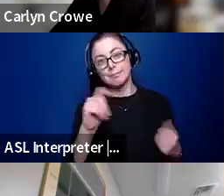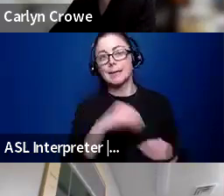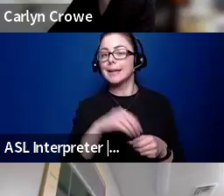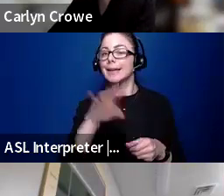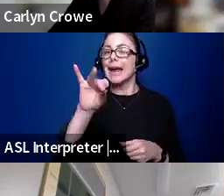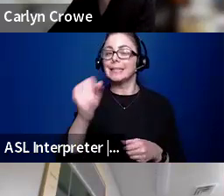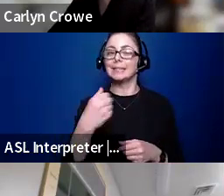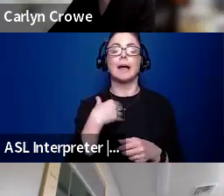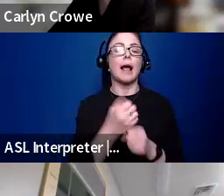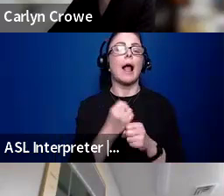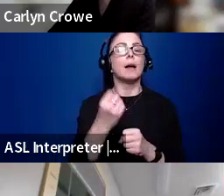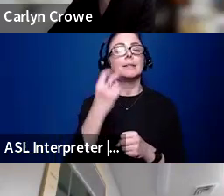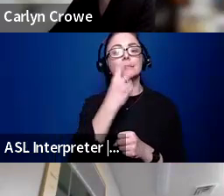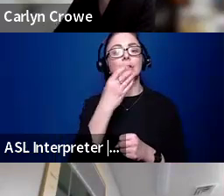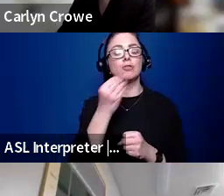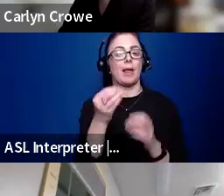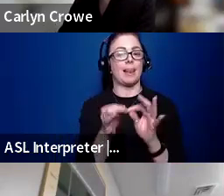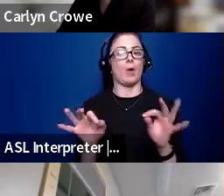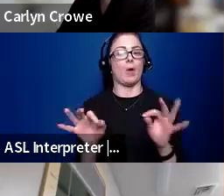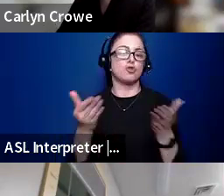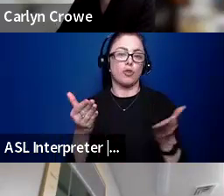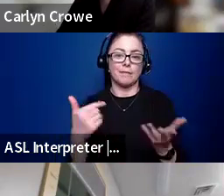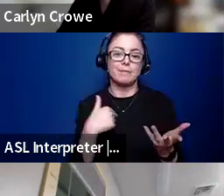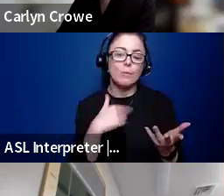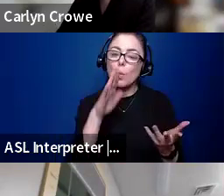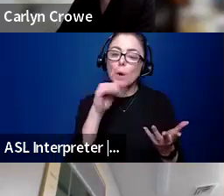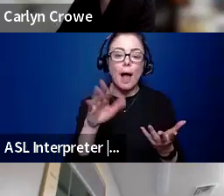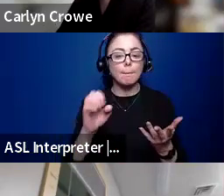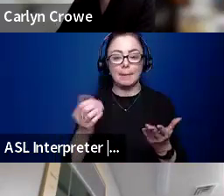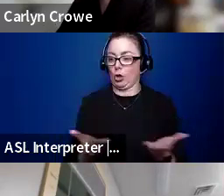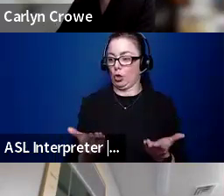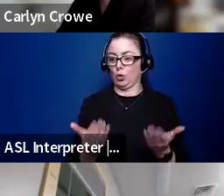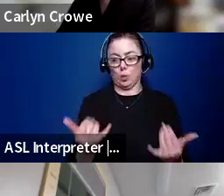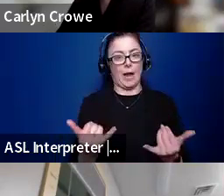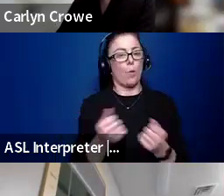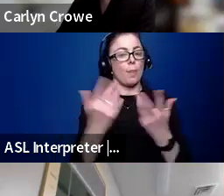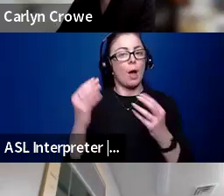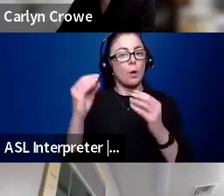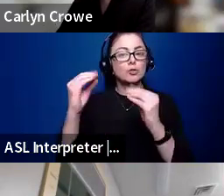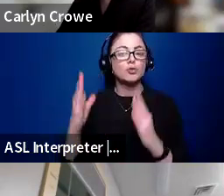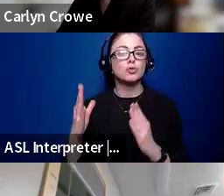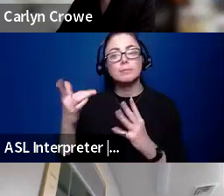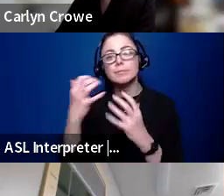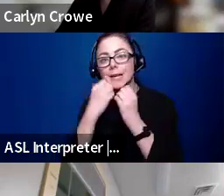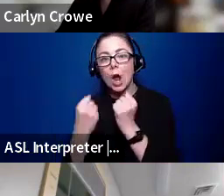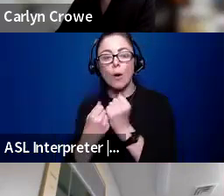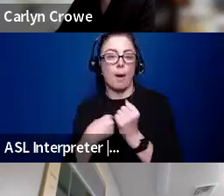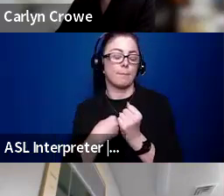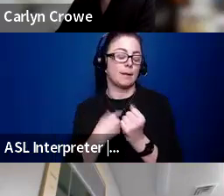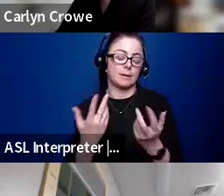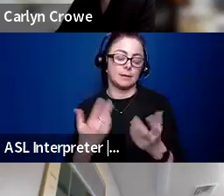and language services, and I wouldn't be here today without teachers caring about me and all that.